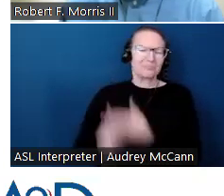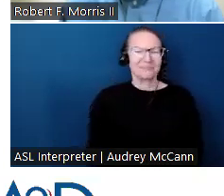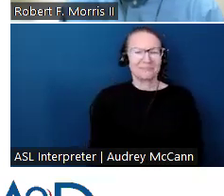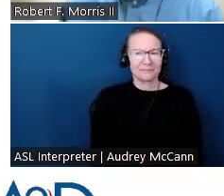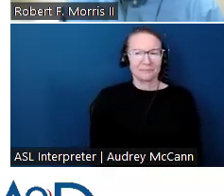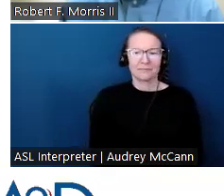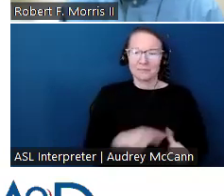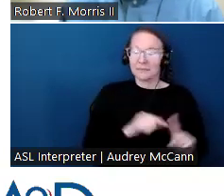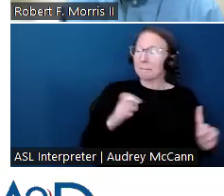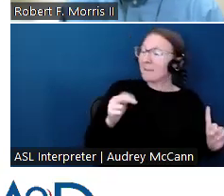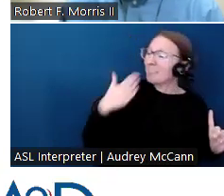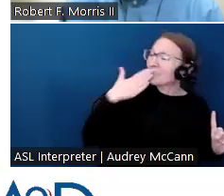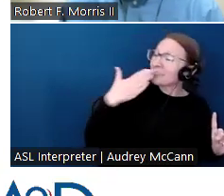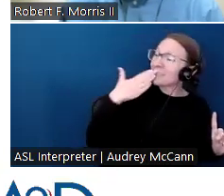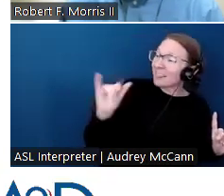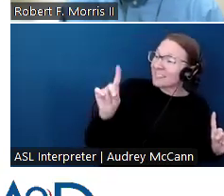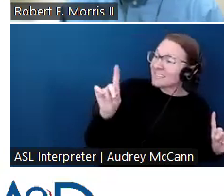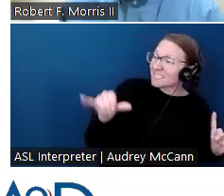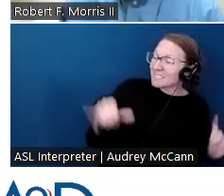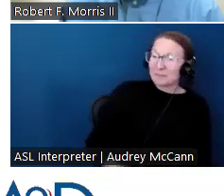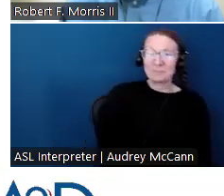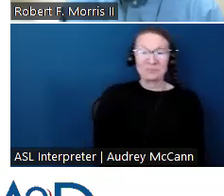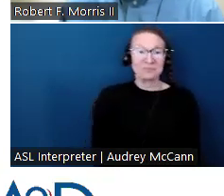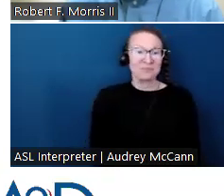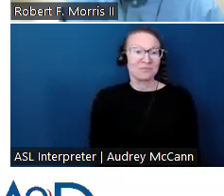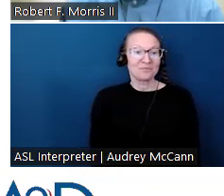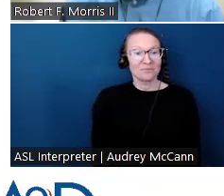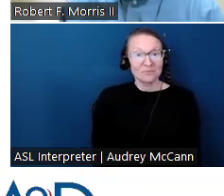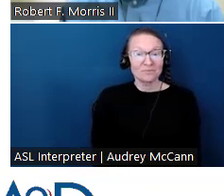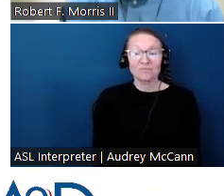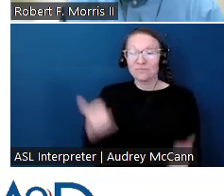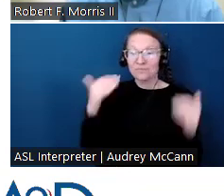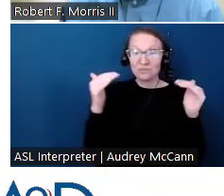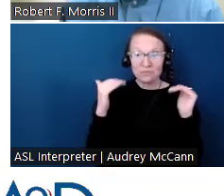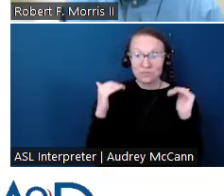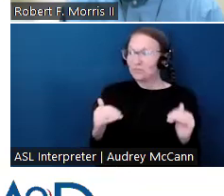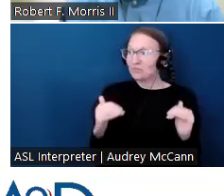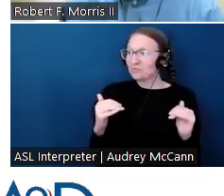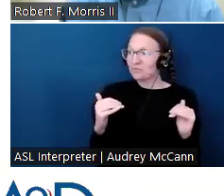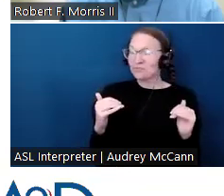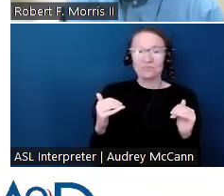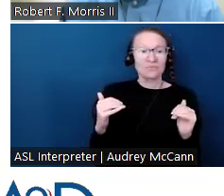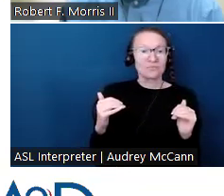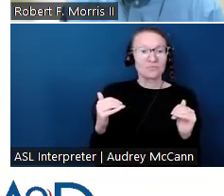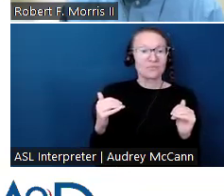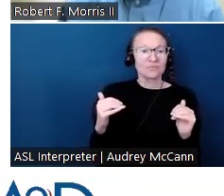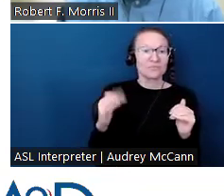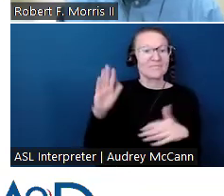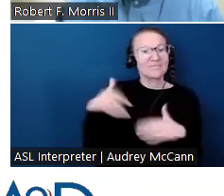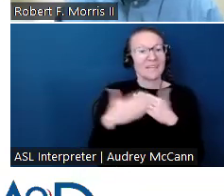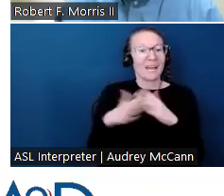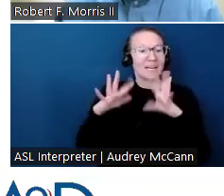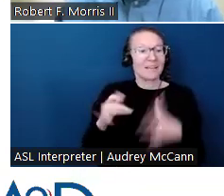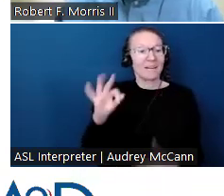Thanks, Lindsay. All right, so moving right along, let's go to our next set of